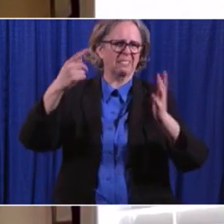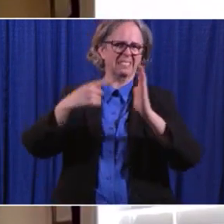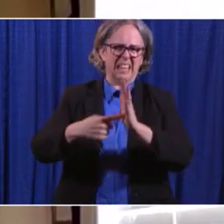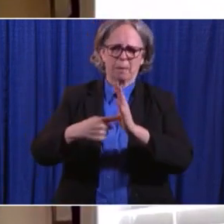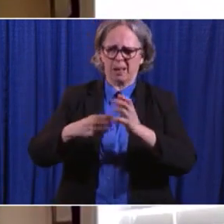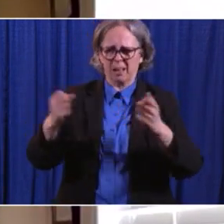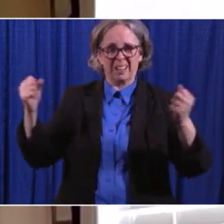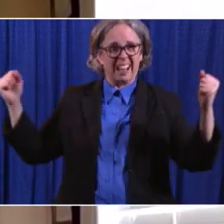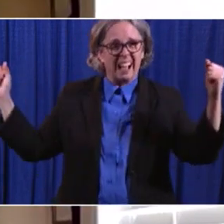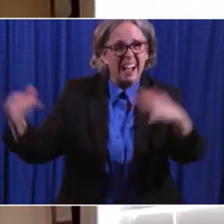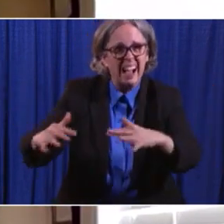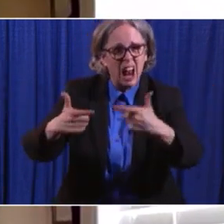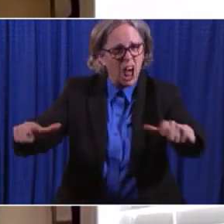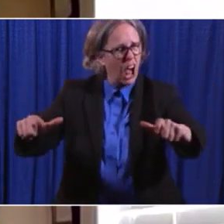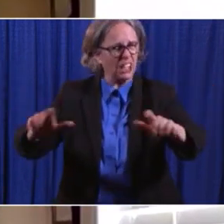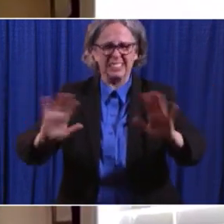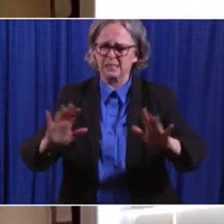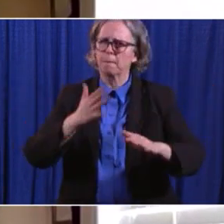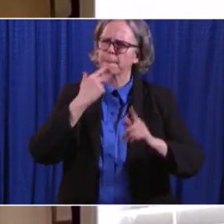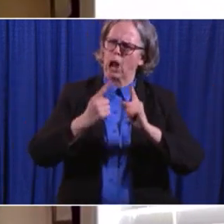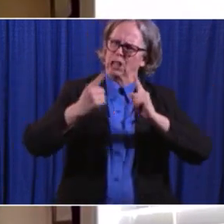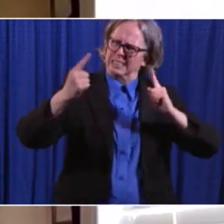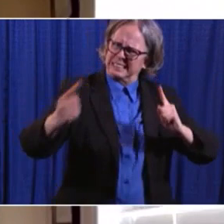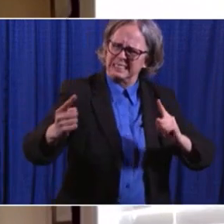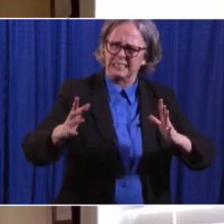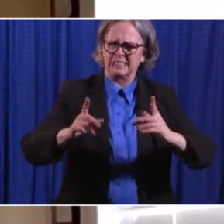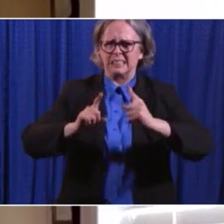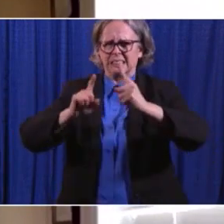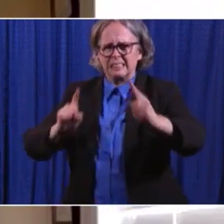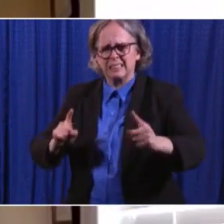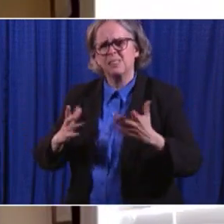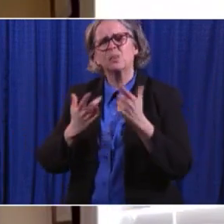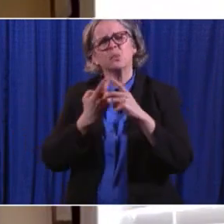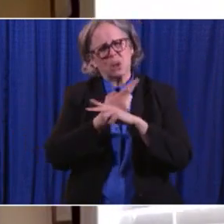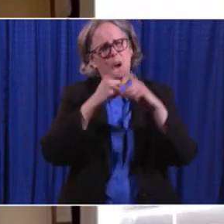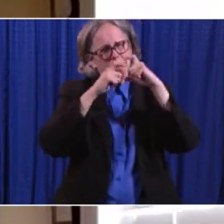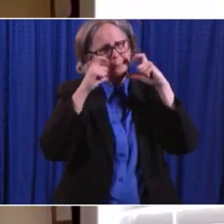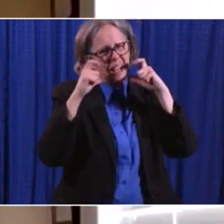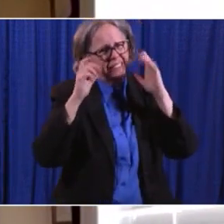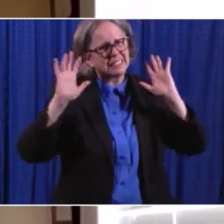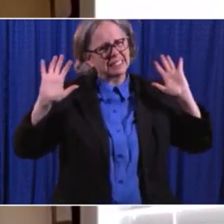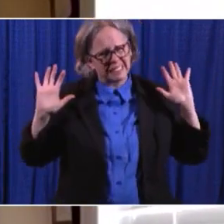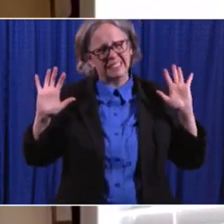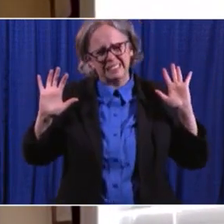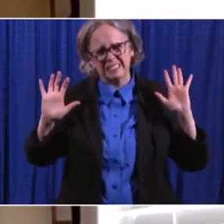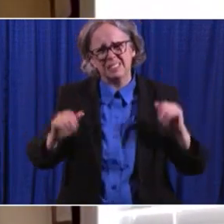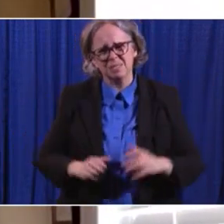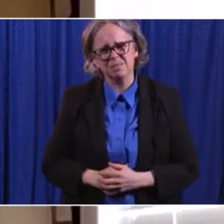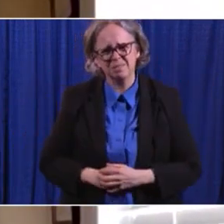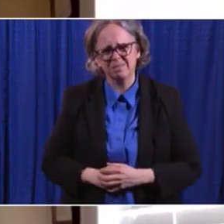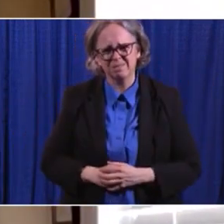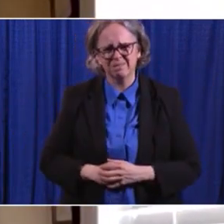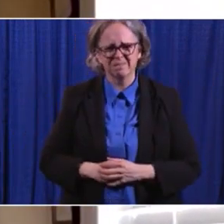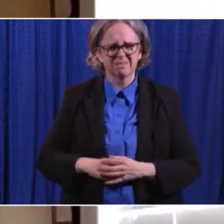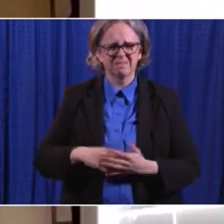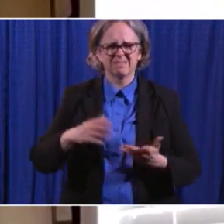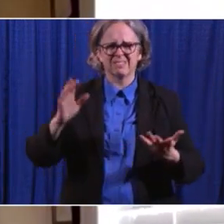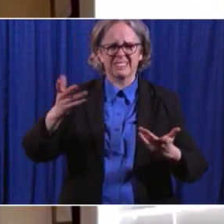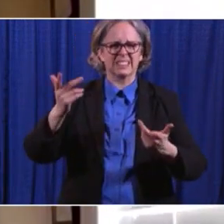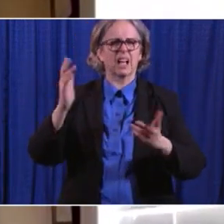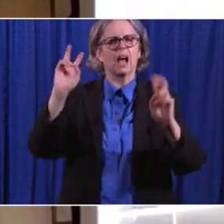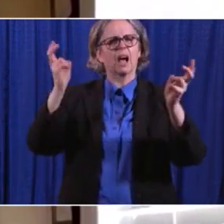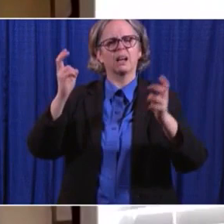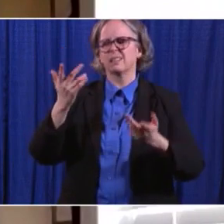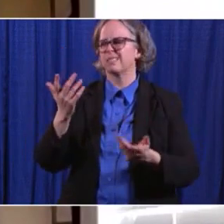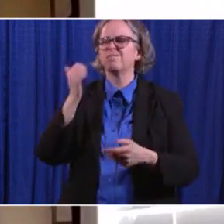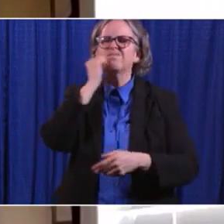The new orders issued today really provide practical and responsible steps to allow each and